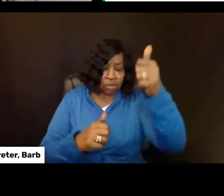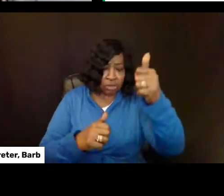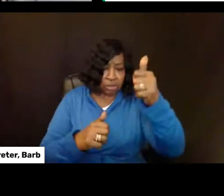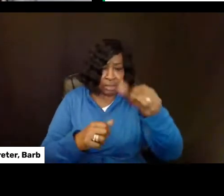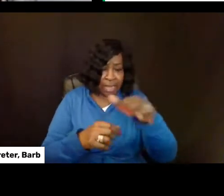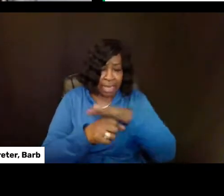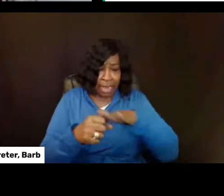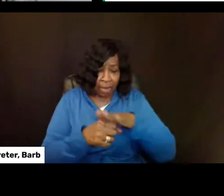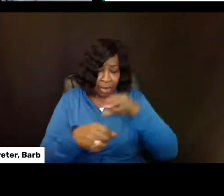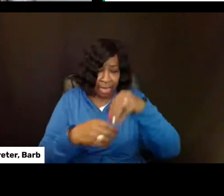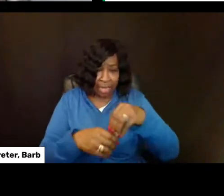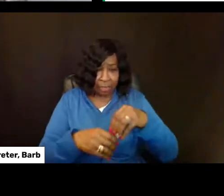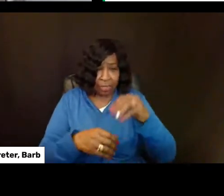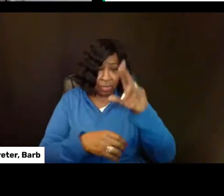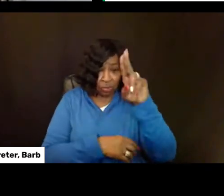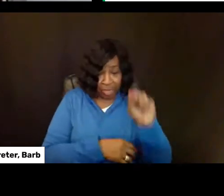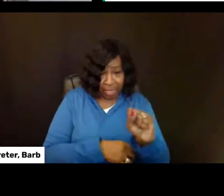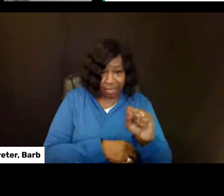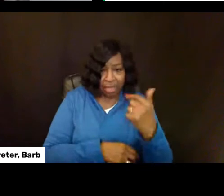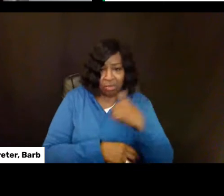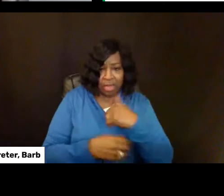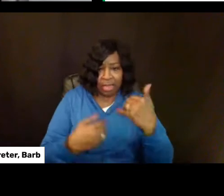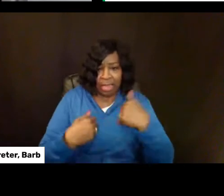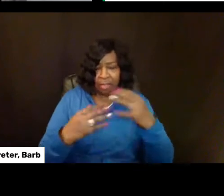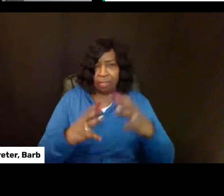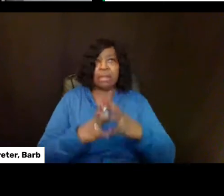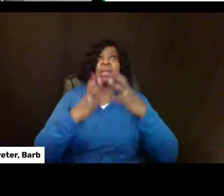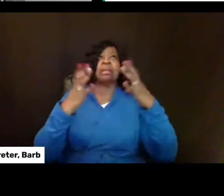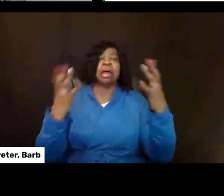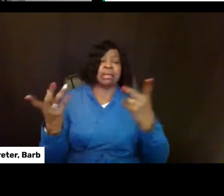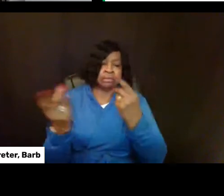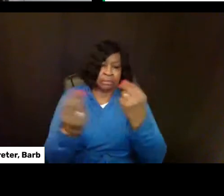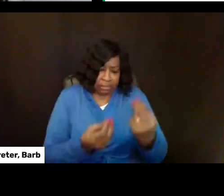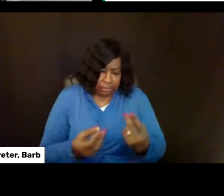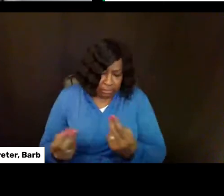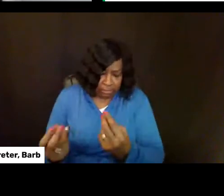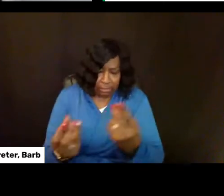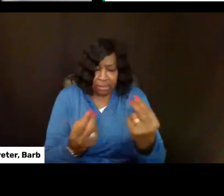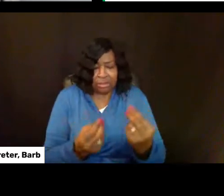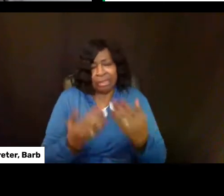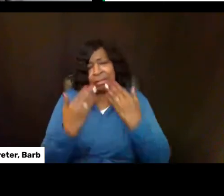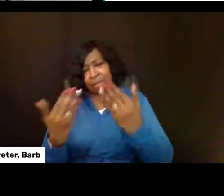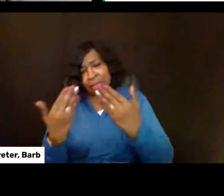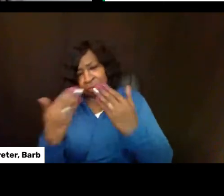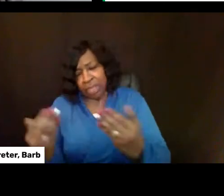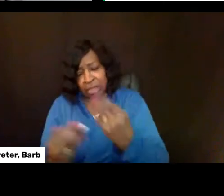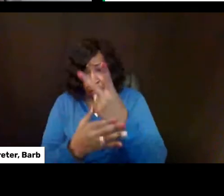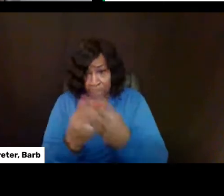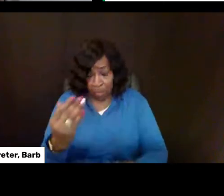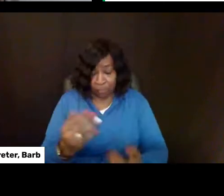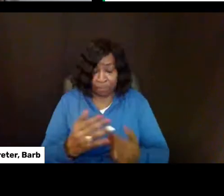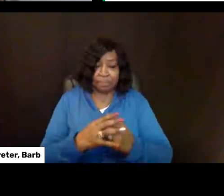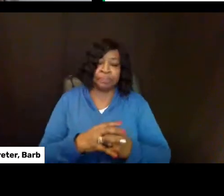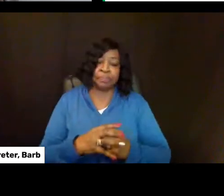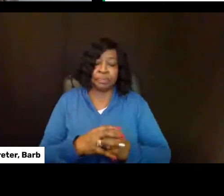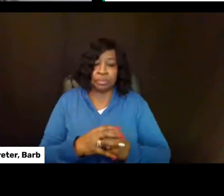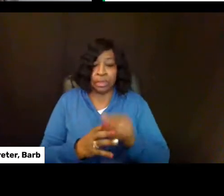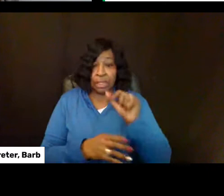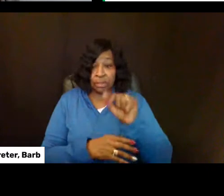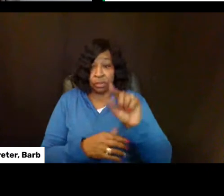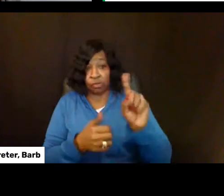lot of transformative and trailblazing to do. So thank you both for doing what you do. So our first question